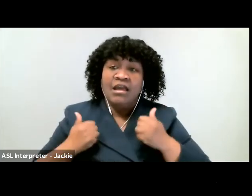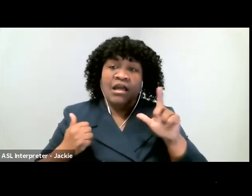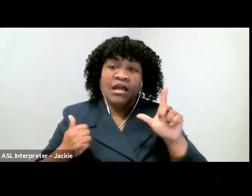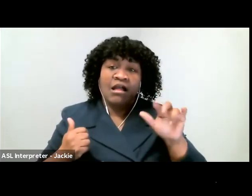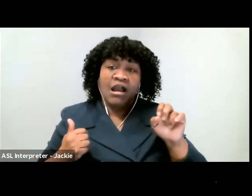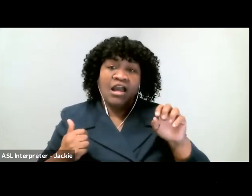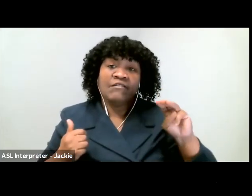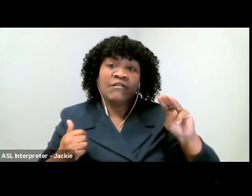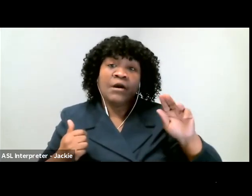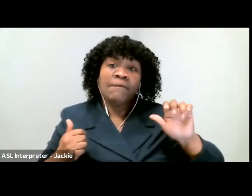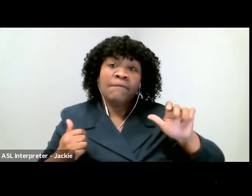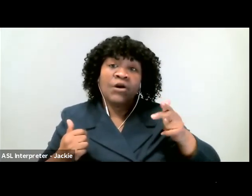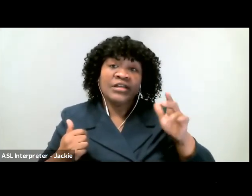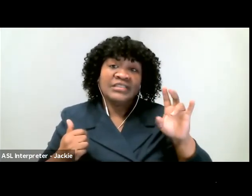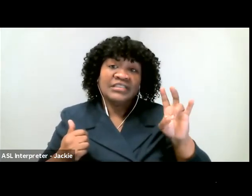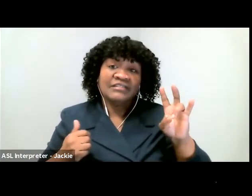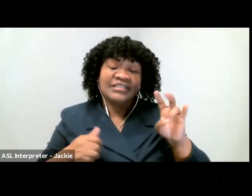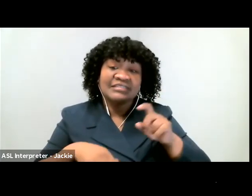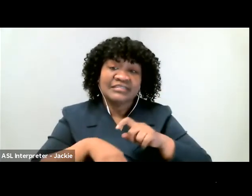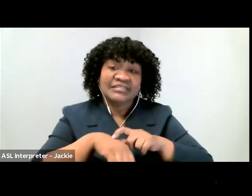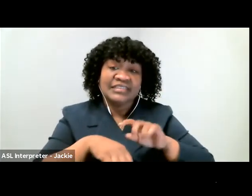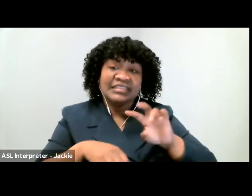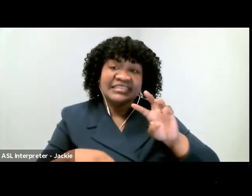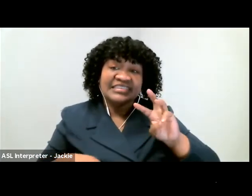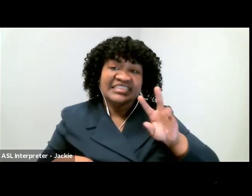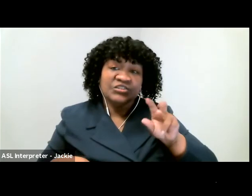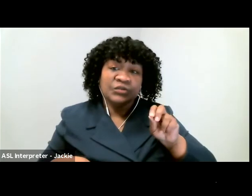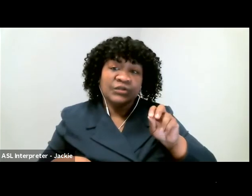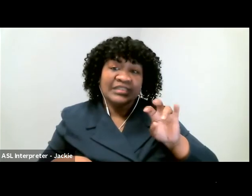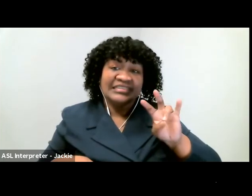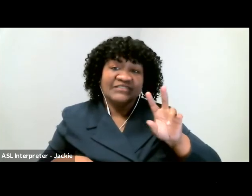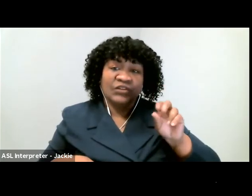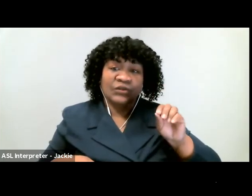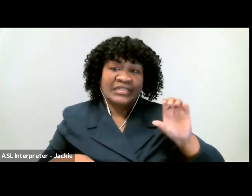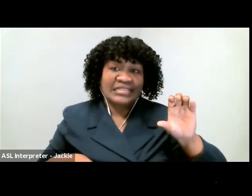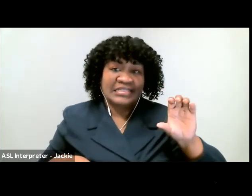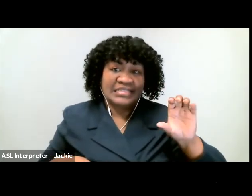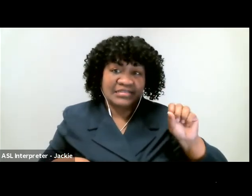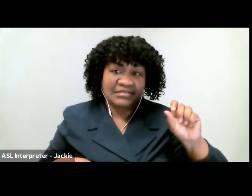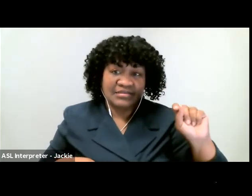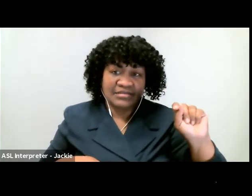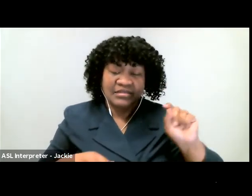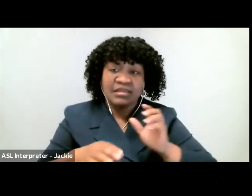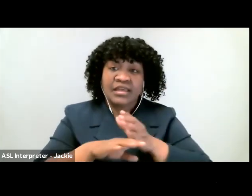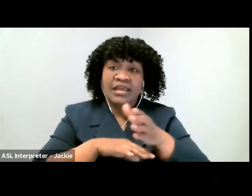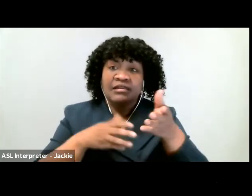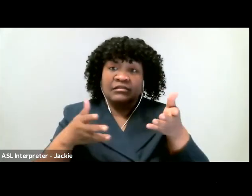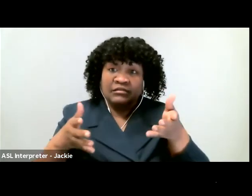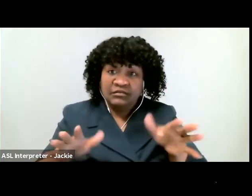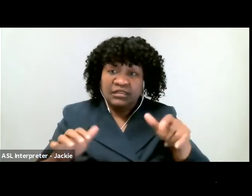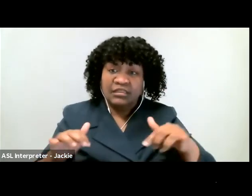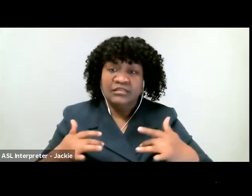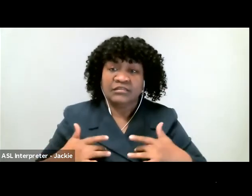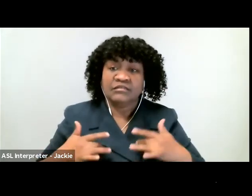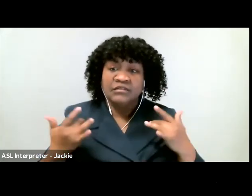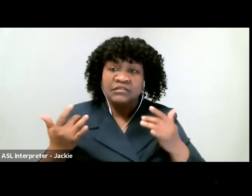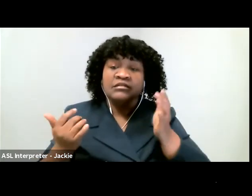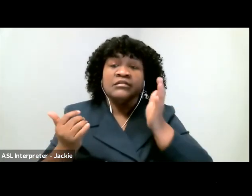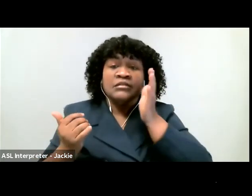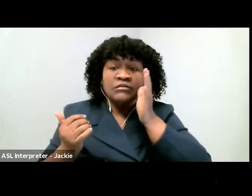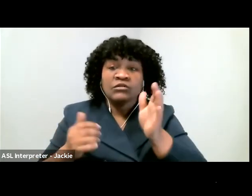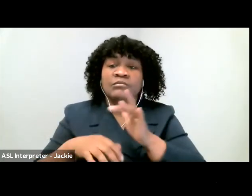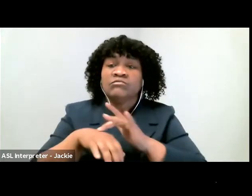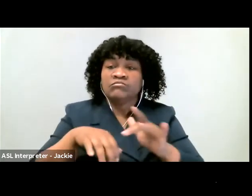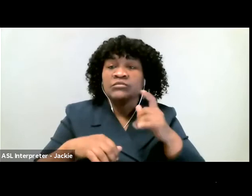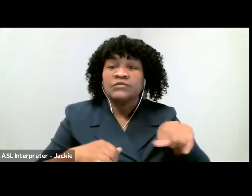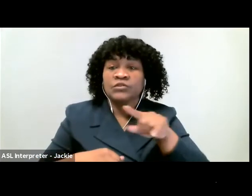March 7th from 6:30 to 7:30 Central Time. After the conclusion of the event, it will be available